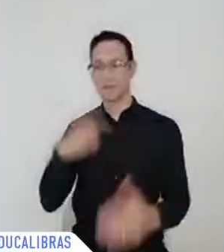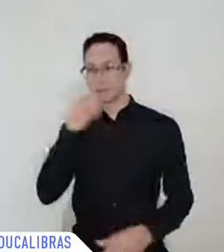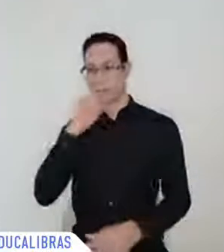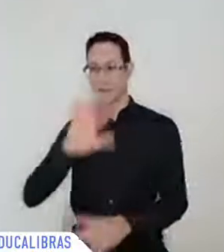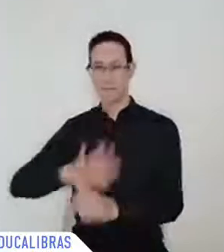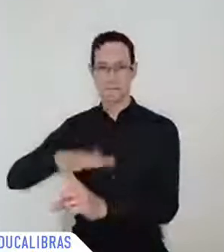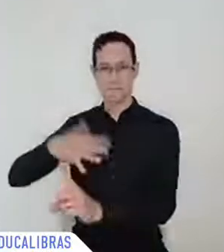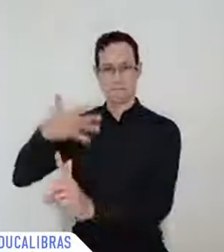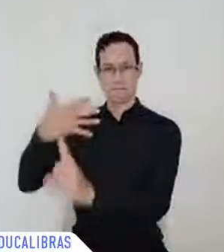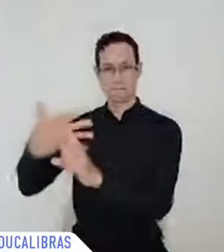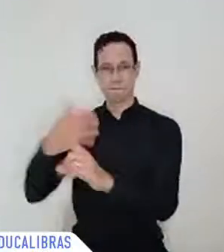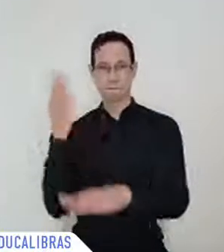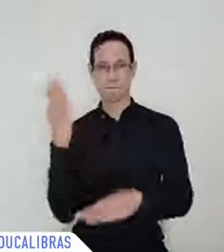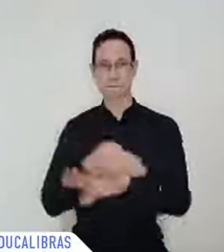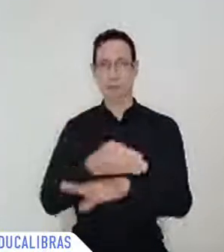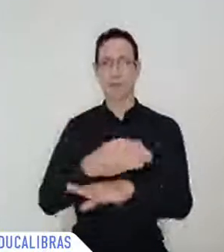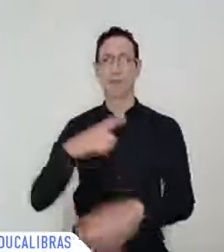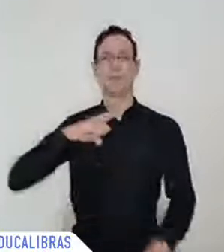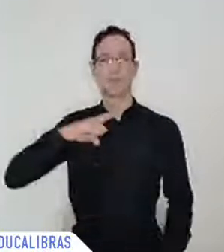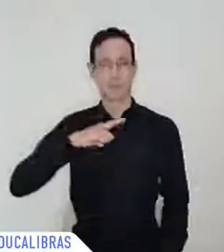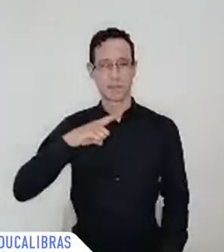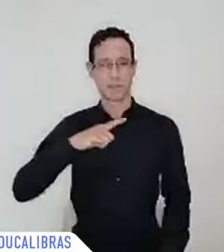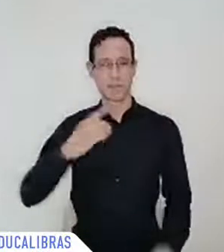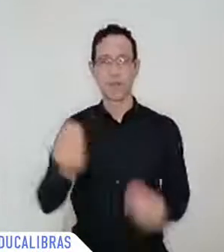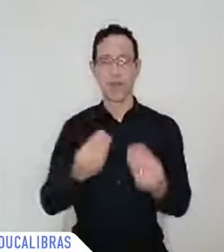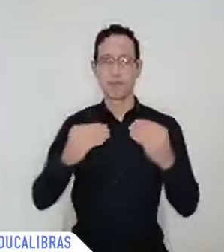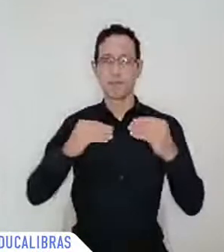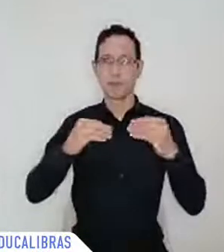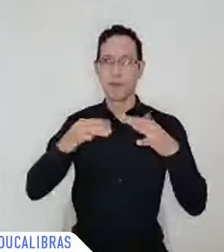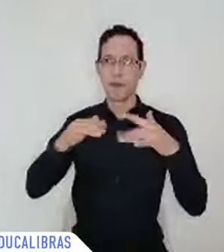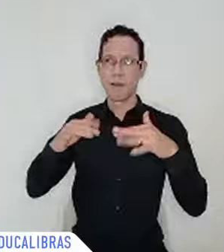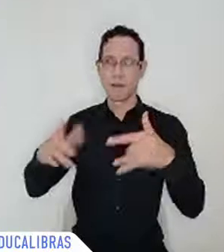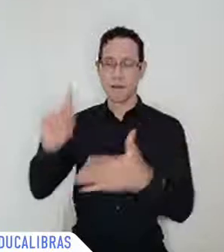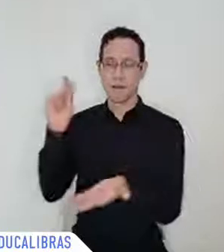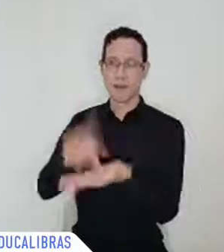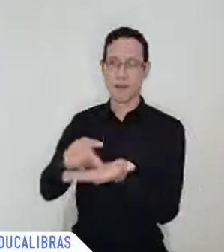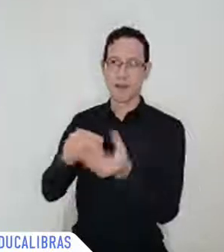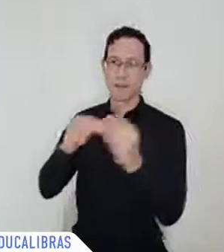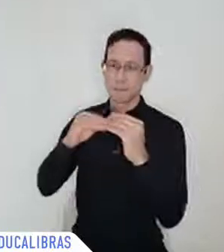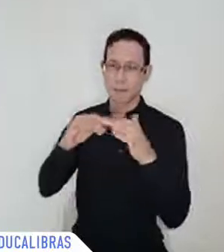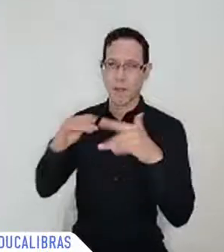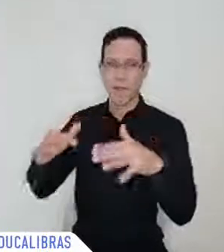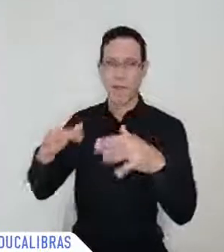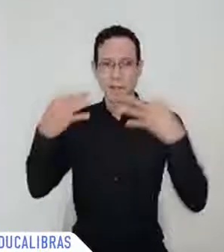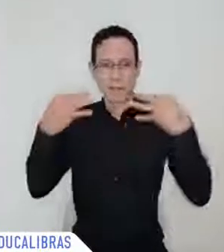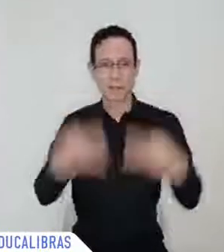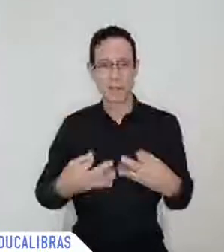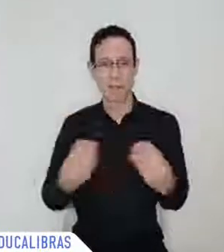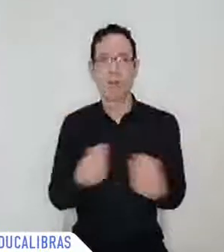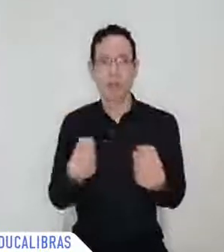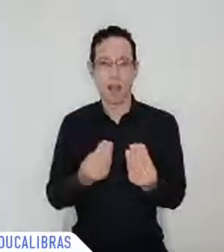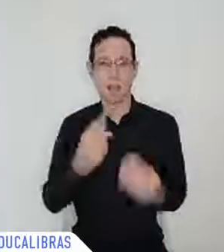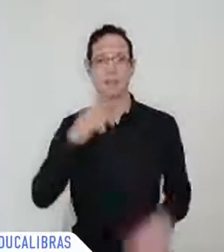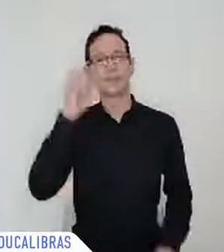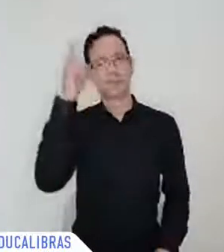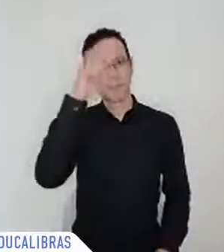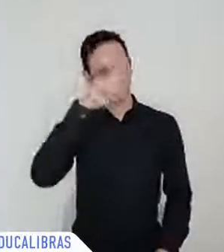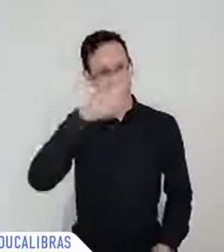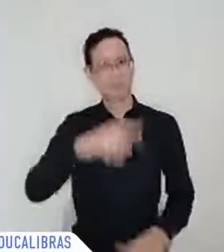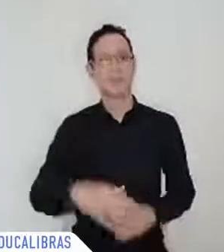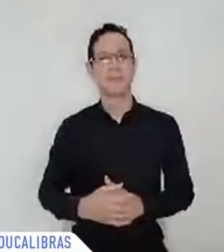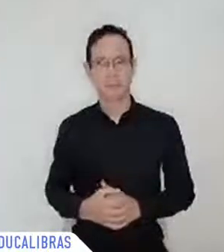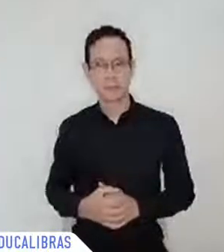fake news will travel and be disseminated 5 times faster than real